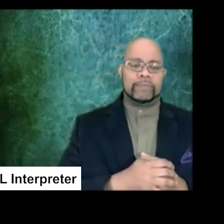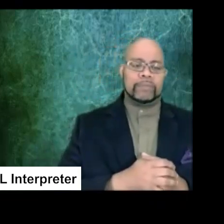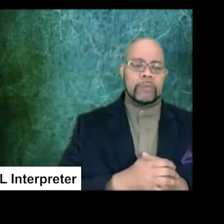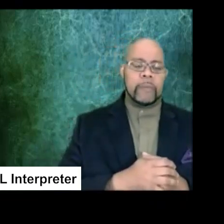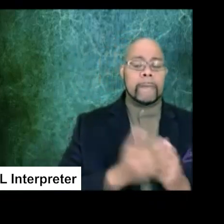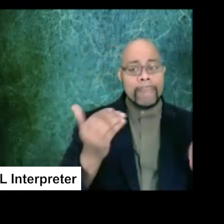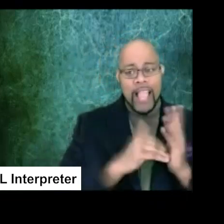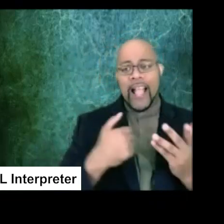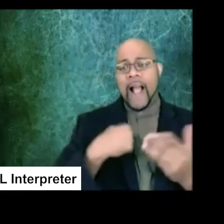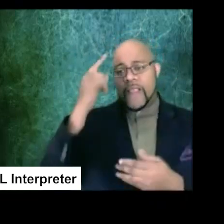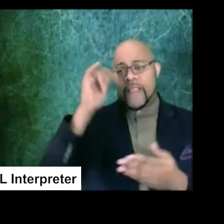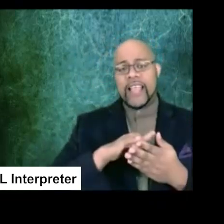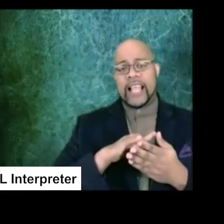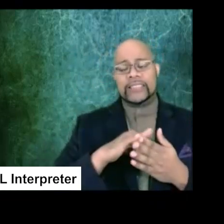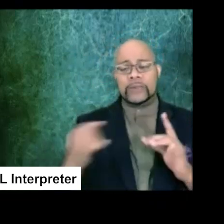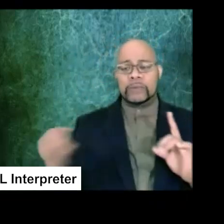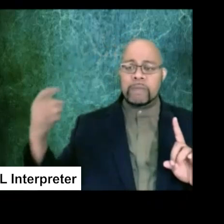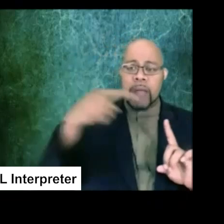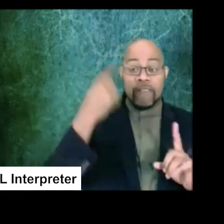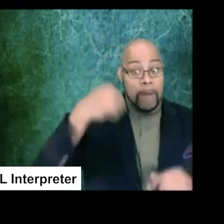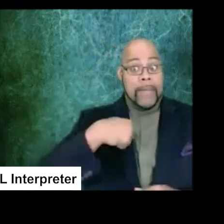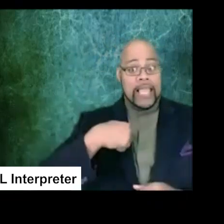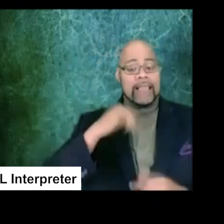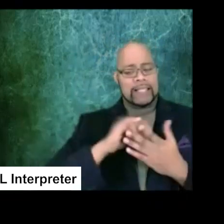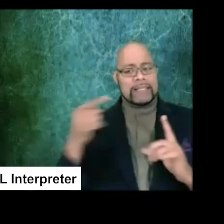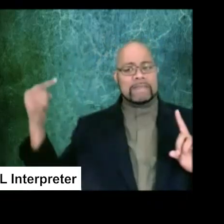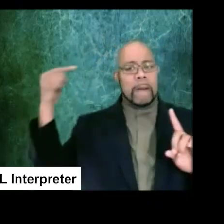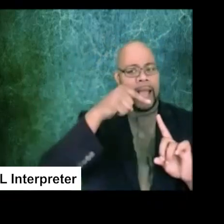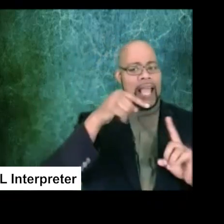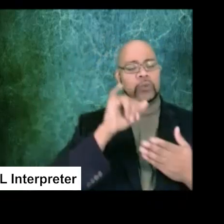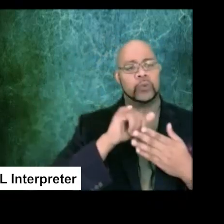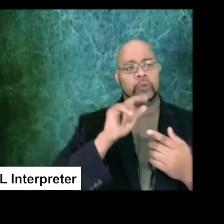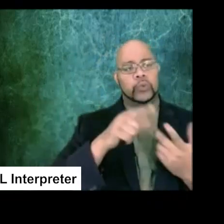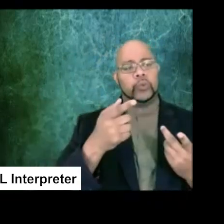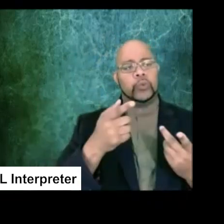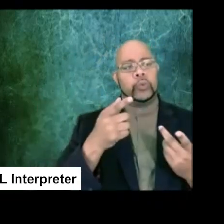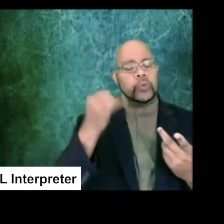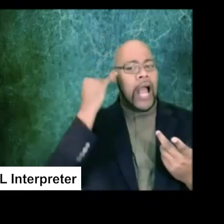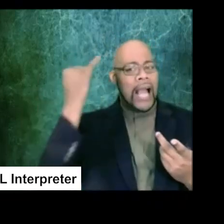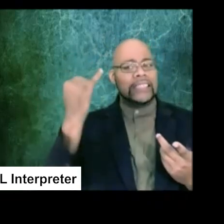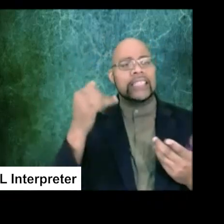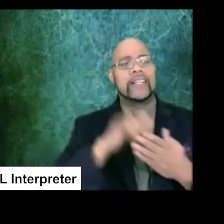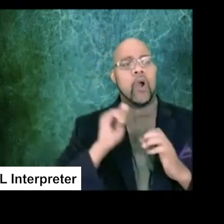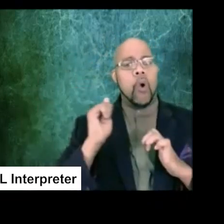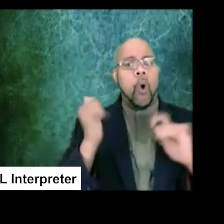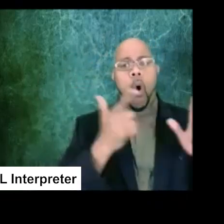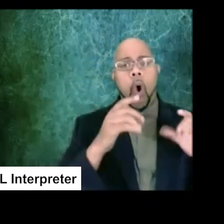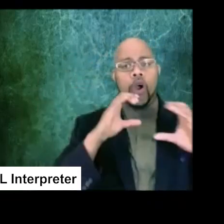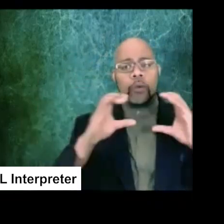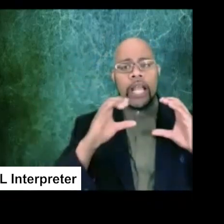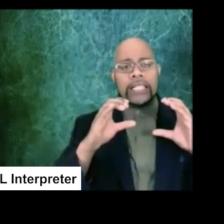And again, I think it comes back, at least for me, to this this idea that all